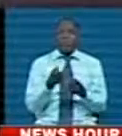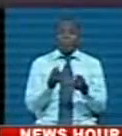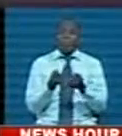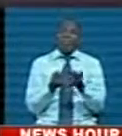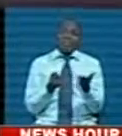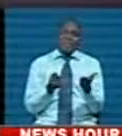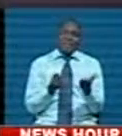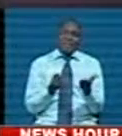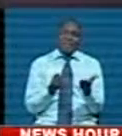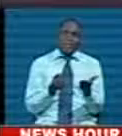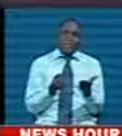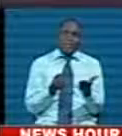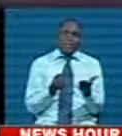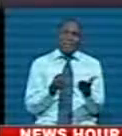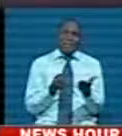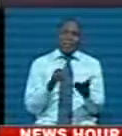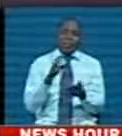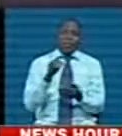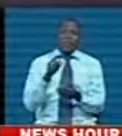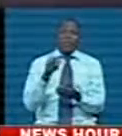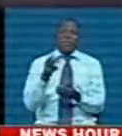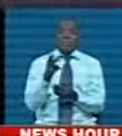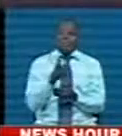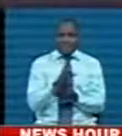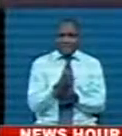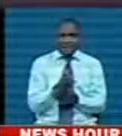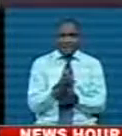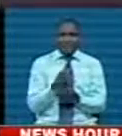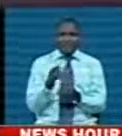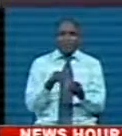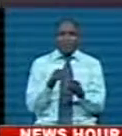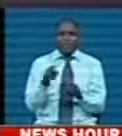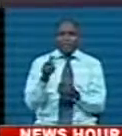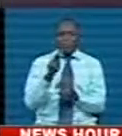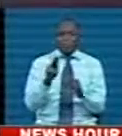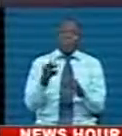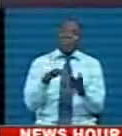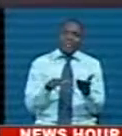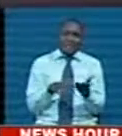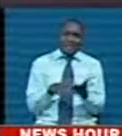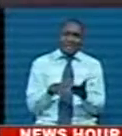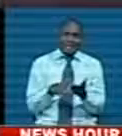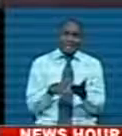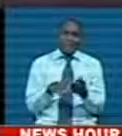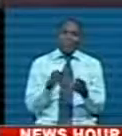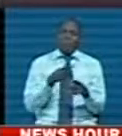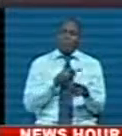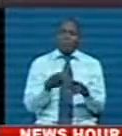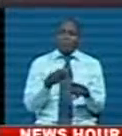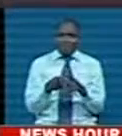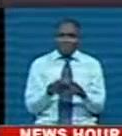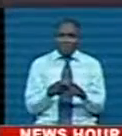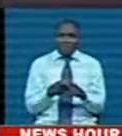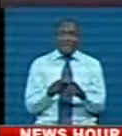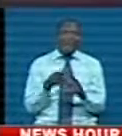rains and swept through the Odawna and Circle enclave. Close to 200 people died, with many injured. Long after